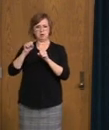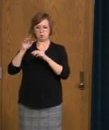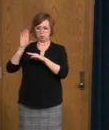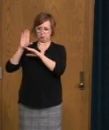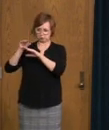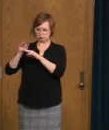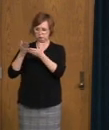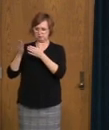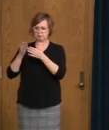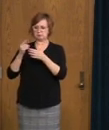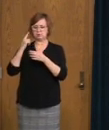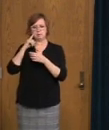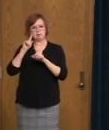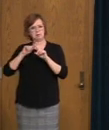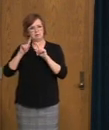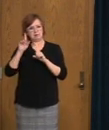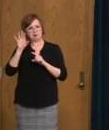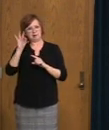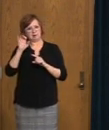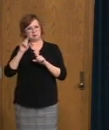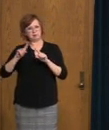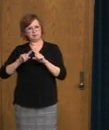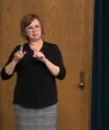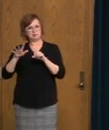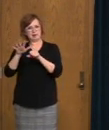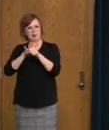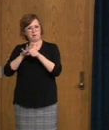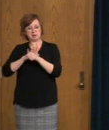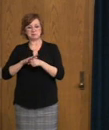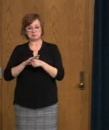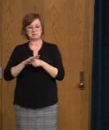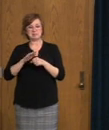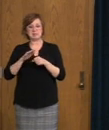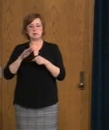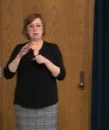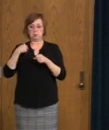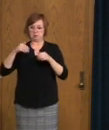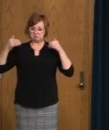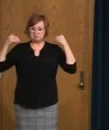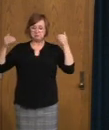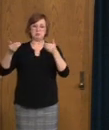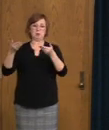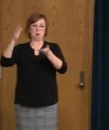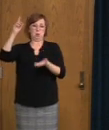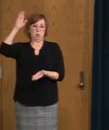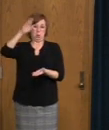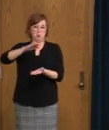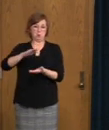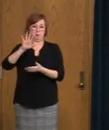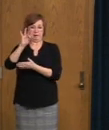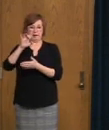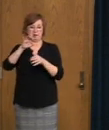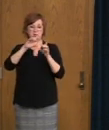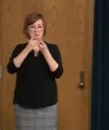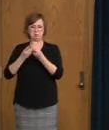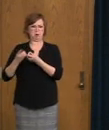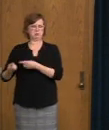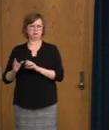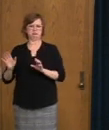response. And at this point, we have approval to move forward with about 200 service slowdowns.